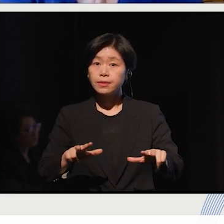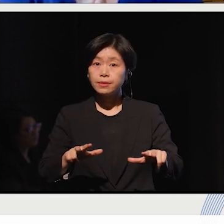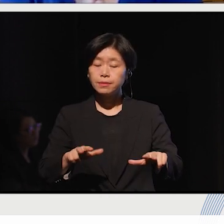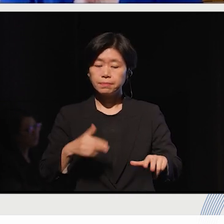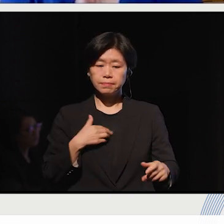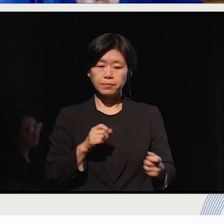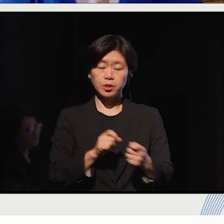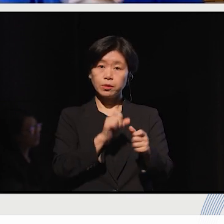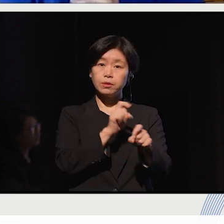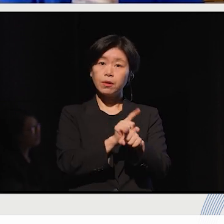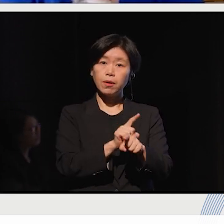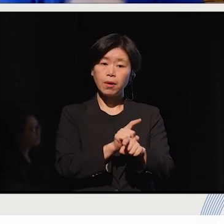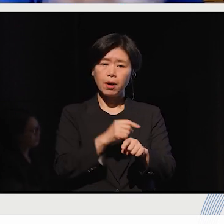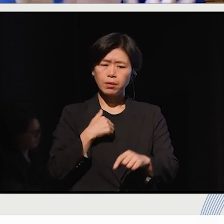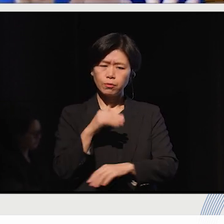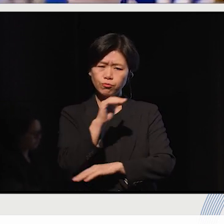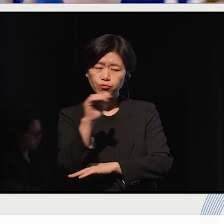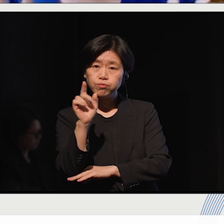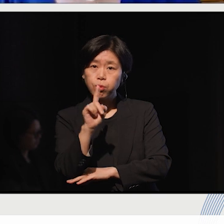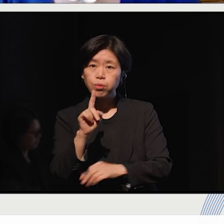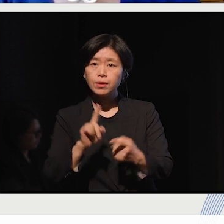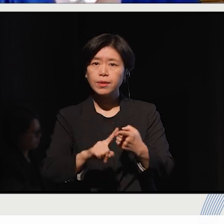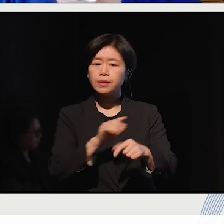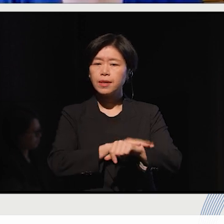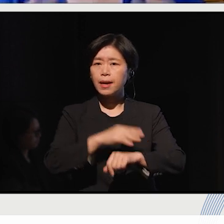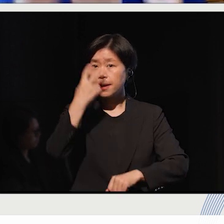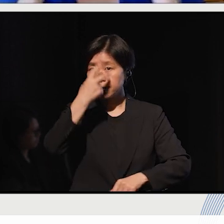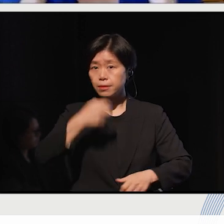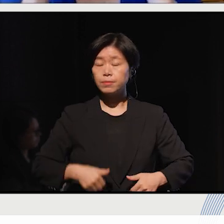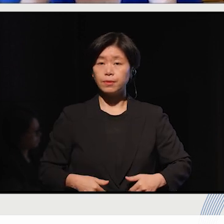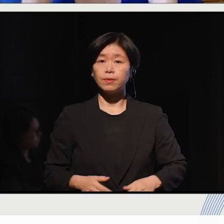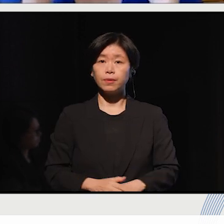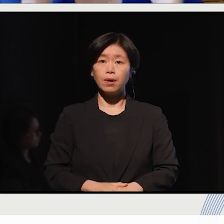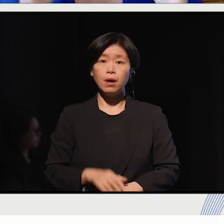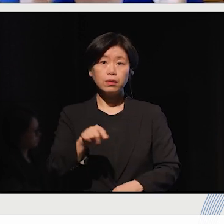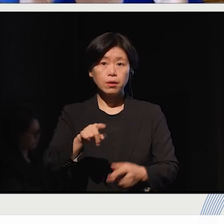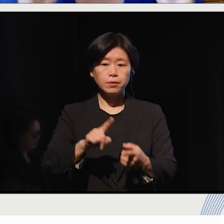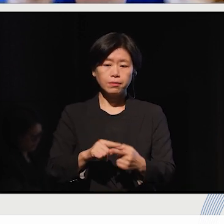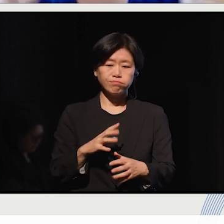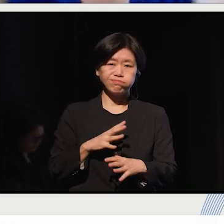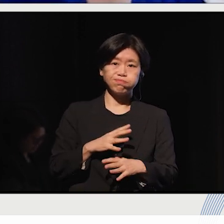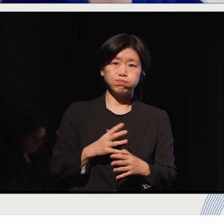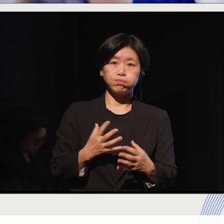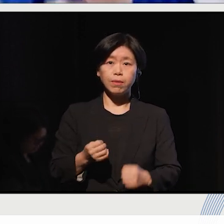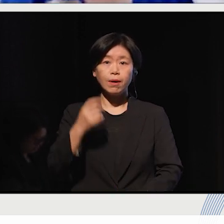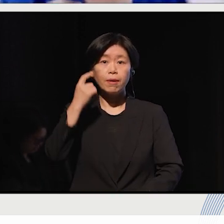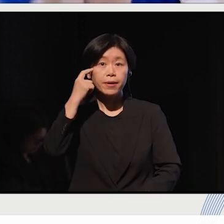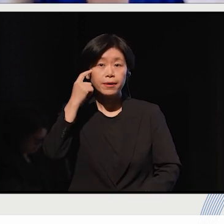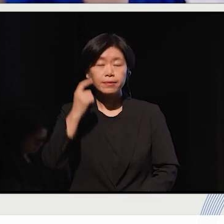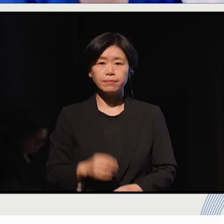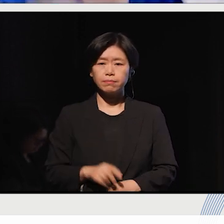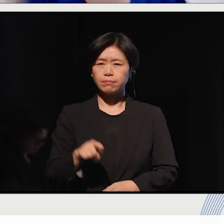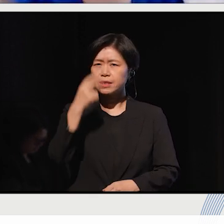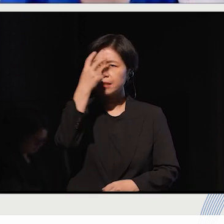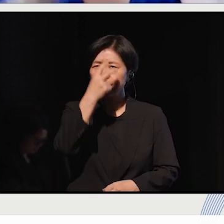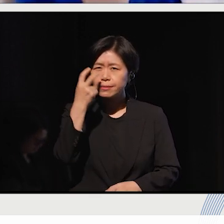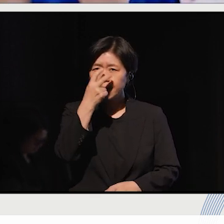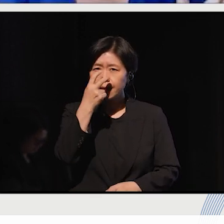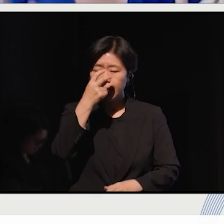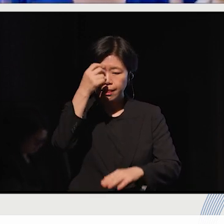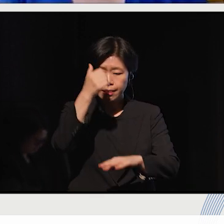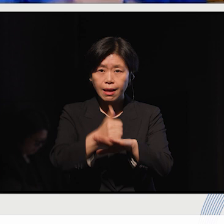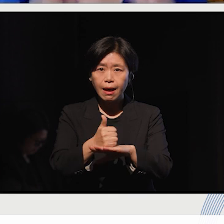that you have. Now, a lot of people are kind of afraid of this step because they're thinking, oh, we're going to do this audit. We're going to identify everything